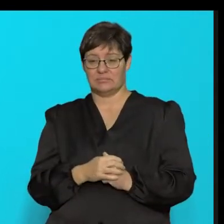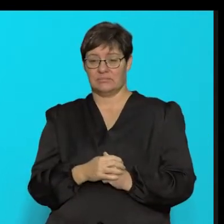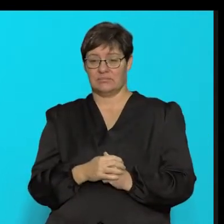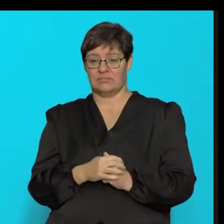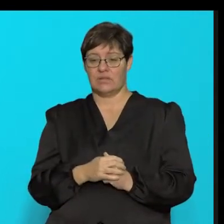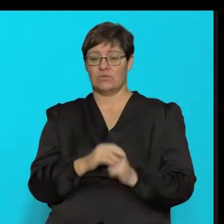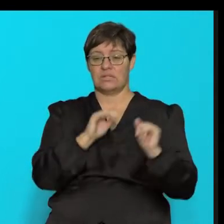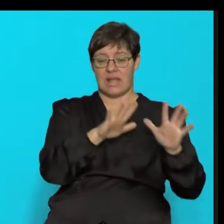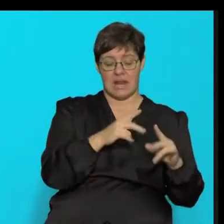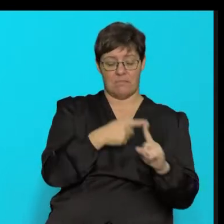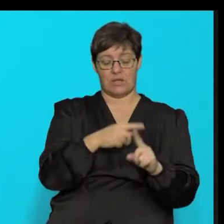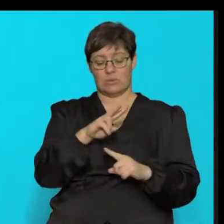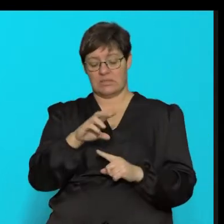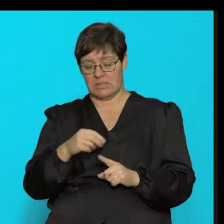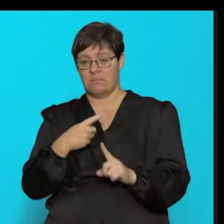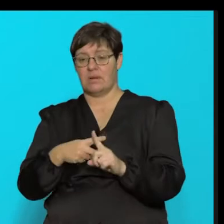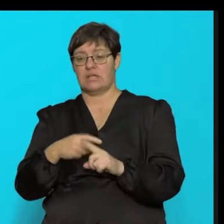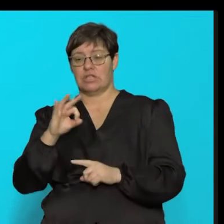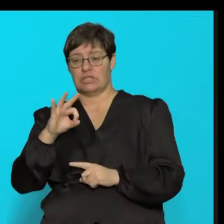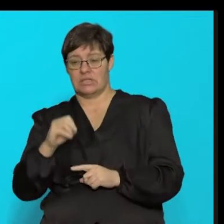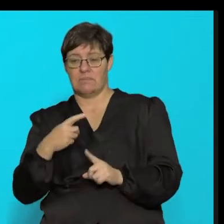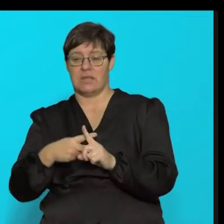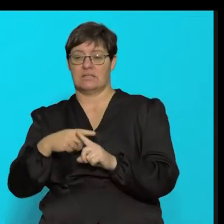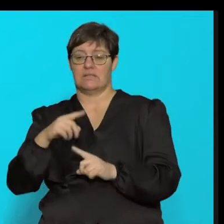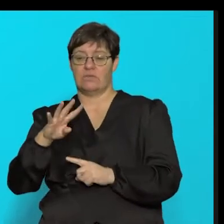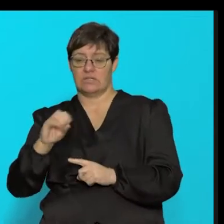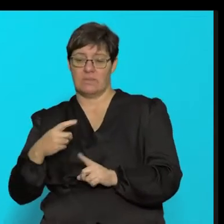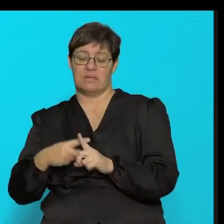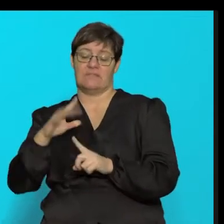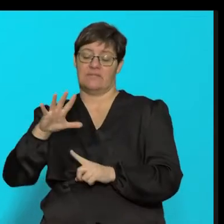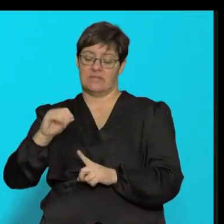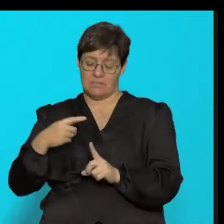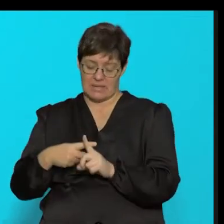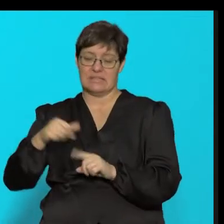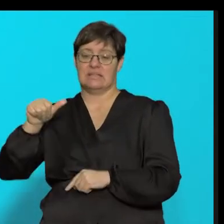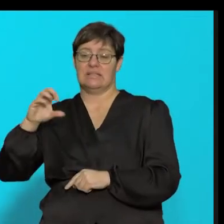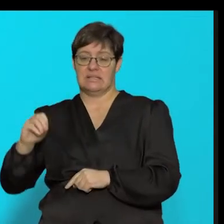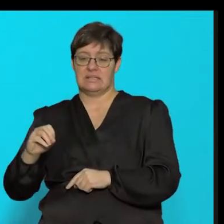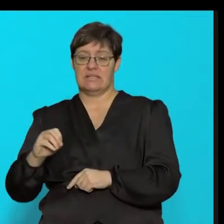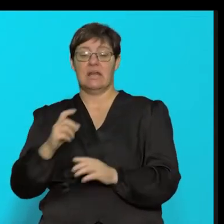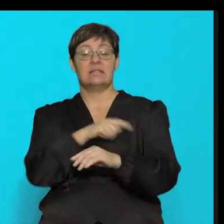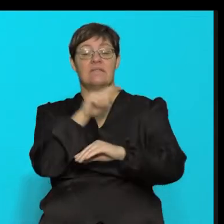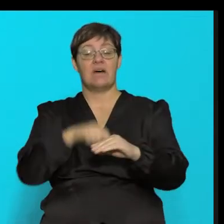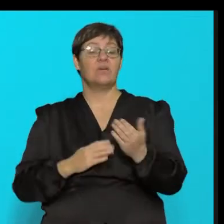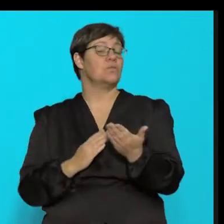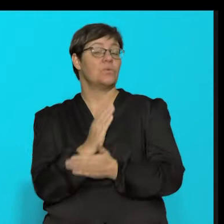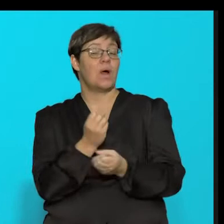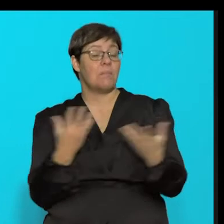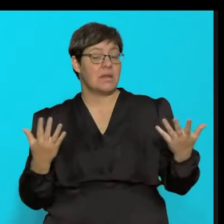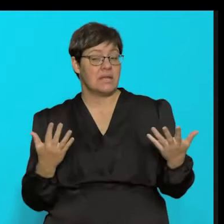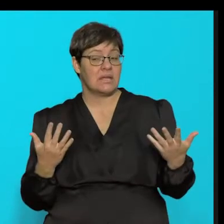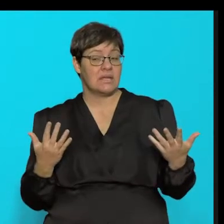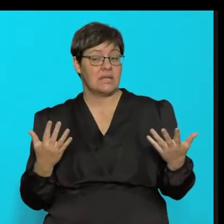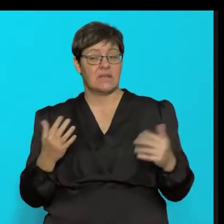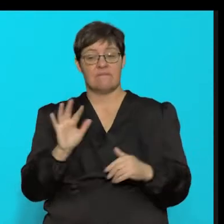say, 10 plus 20 plus 30 plus 40 plus 60 divided by 1,